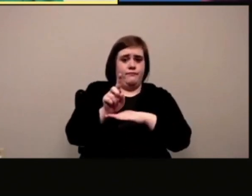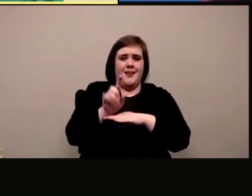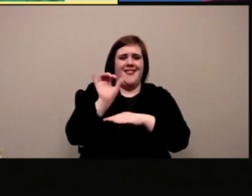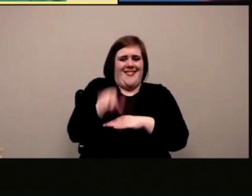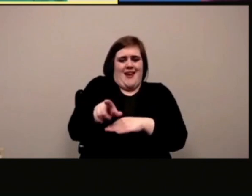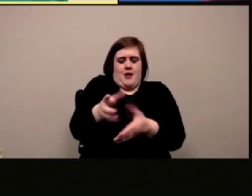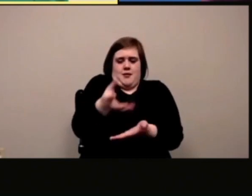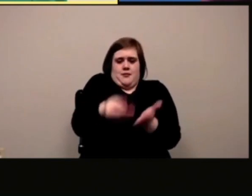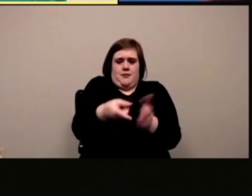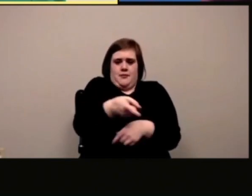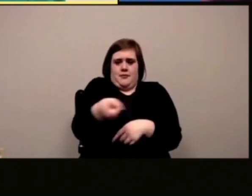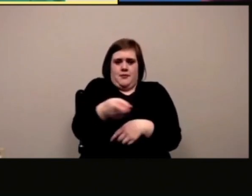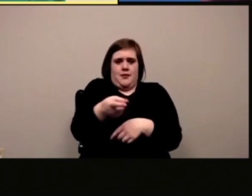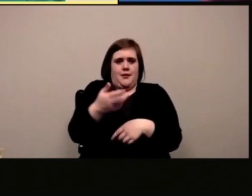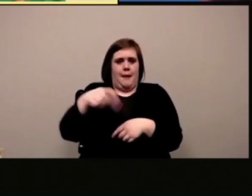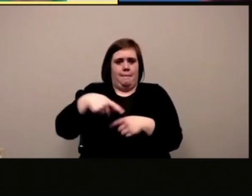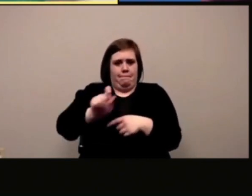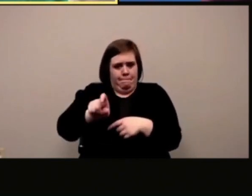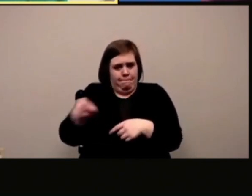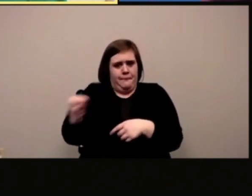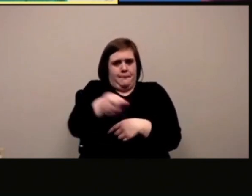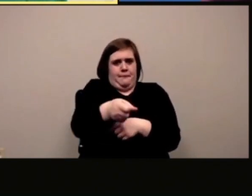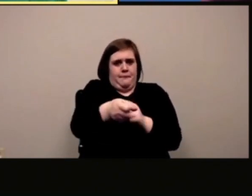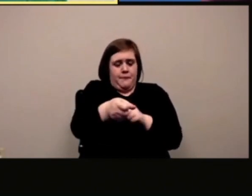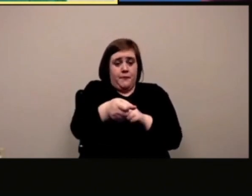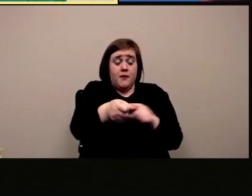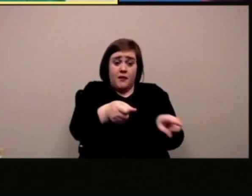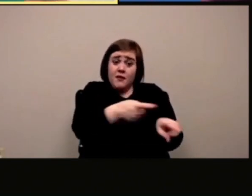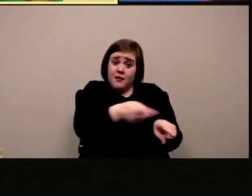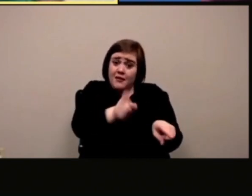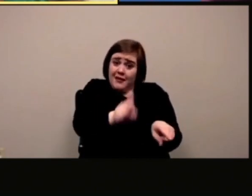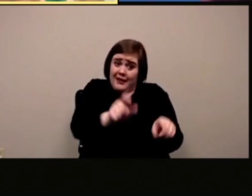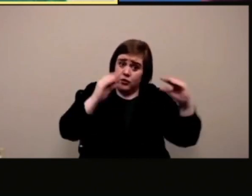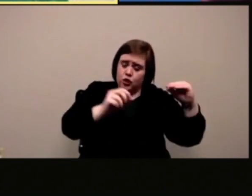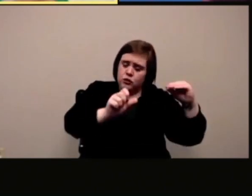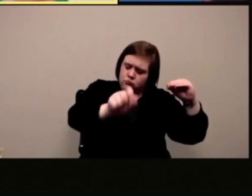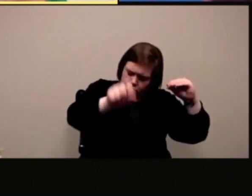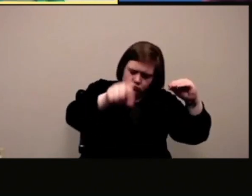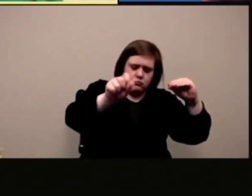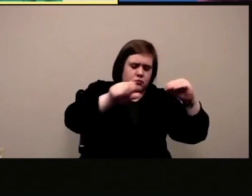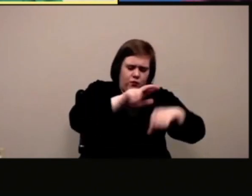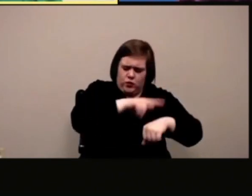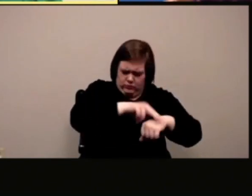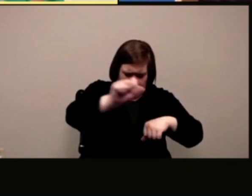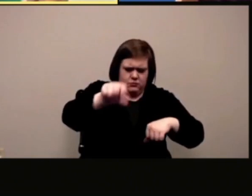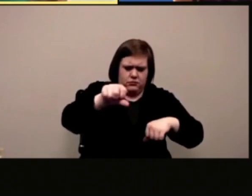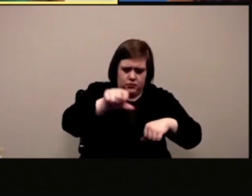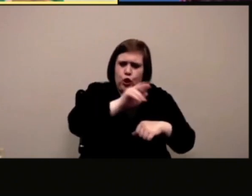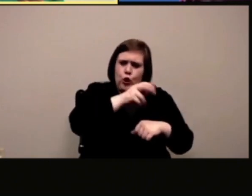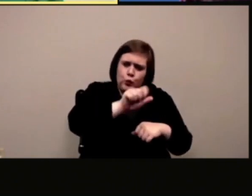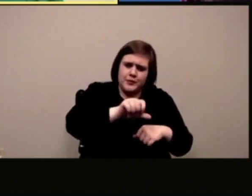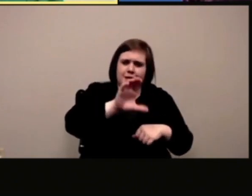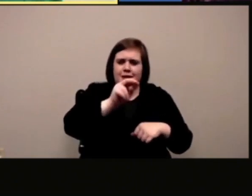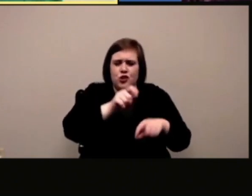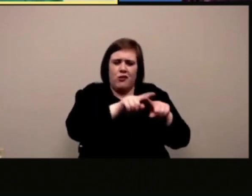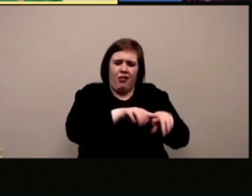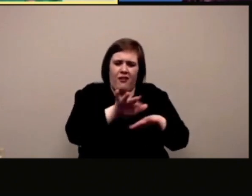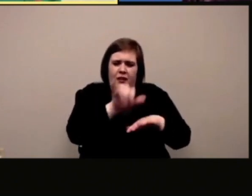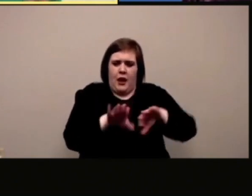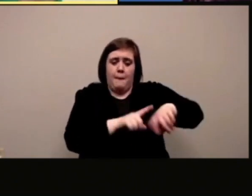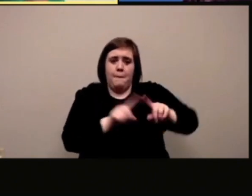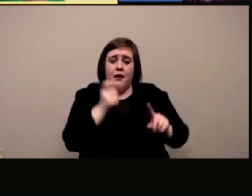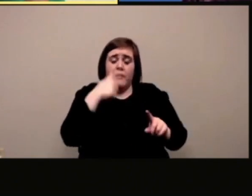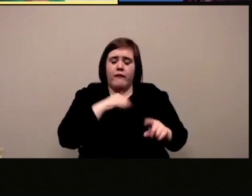that those students need. So yes, they need the instruction. They need to learn about loops and conditionals, but if they don't have the confidence